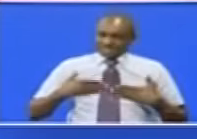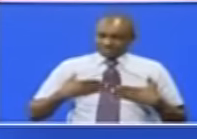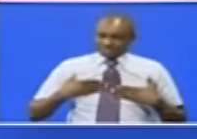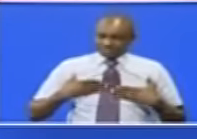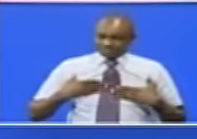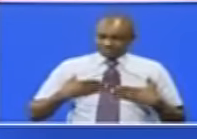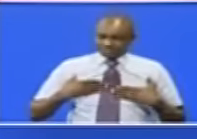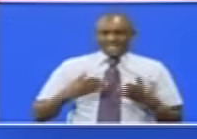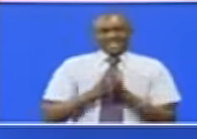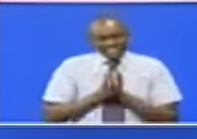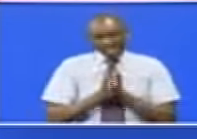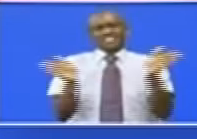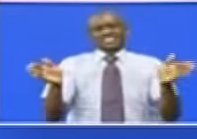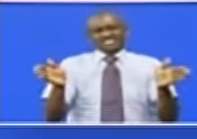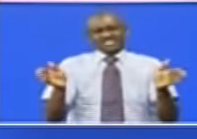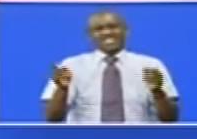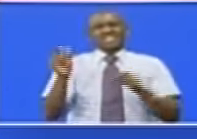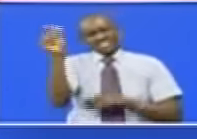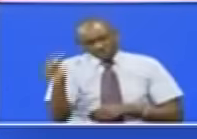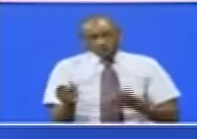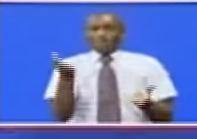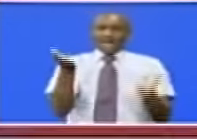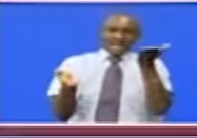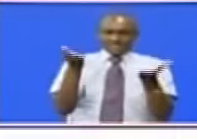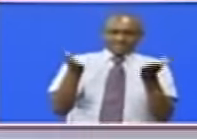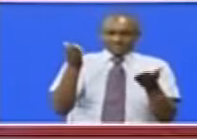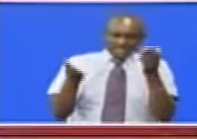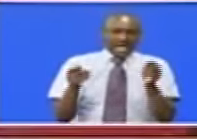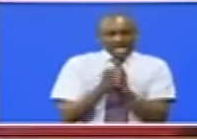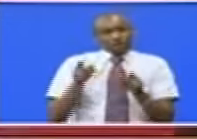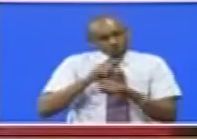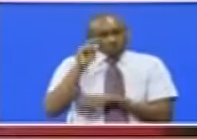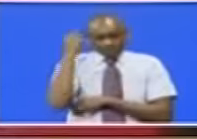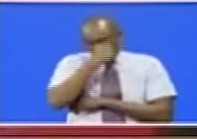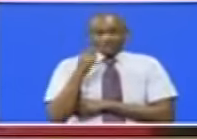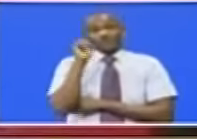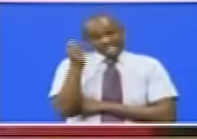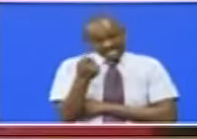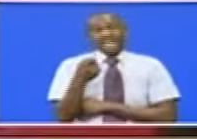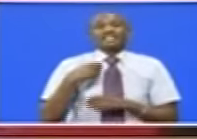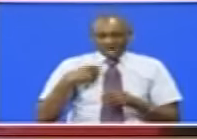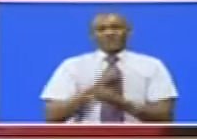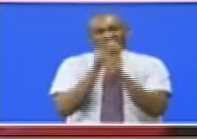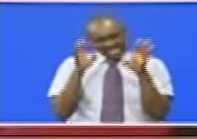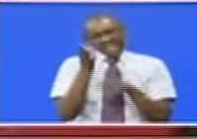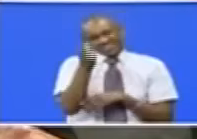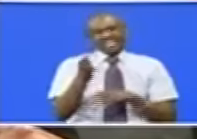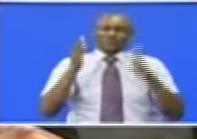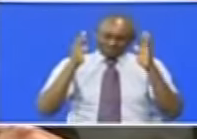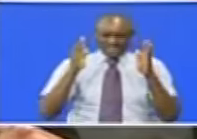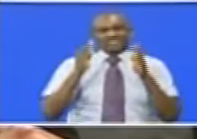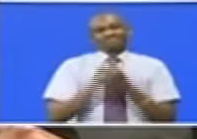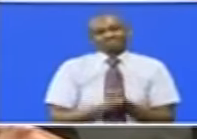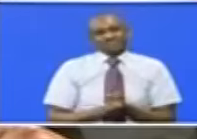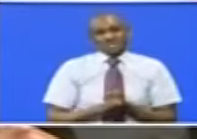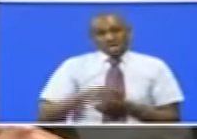that diversity, regional balance, and the face of Kenya has been observed to a great extent.